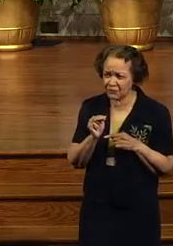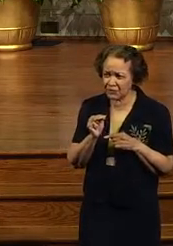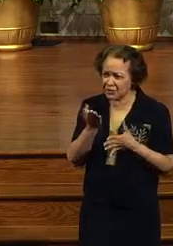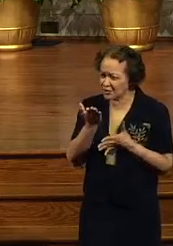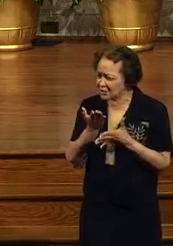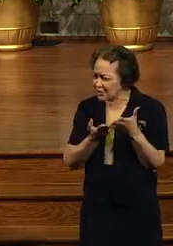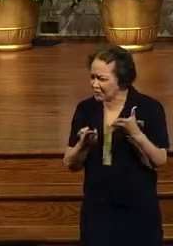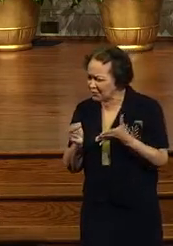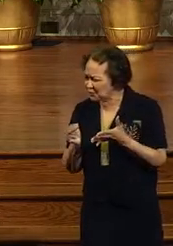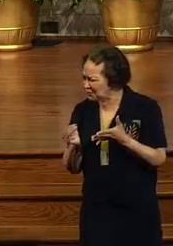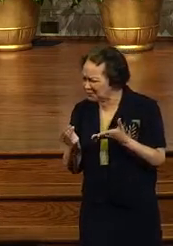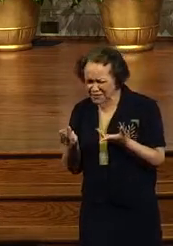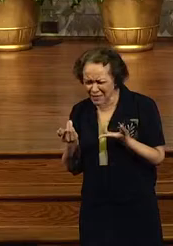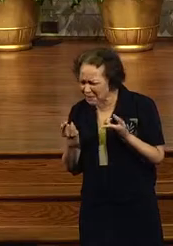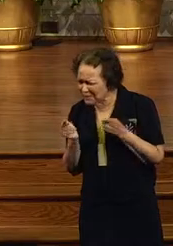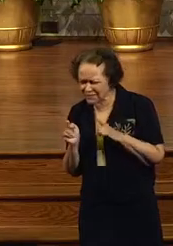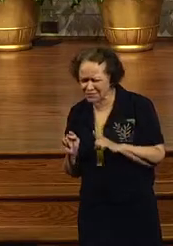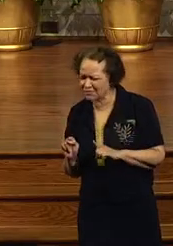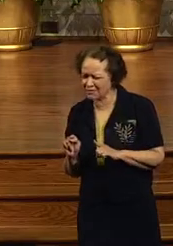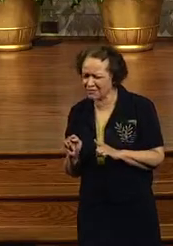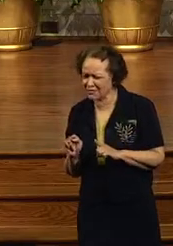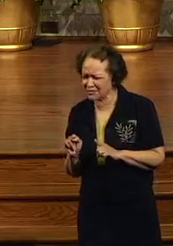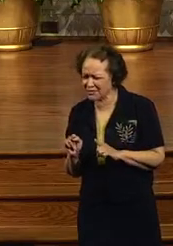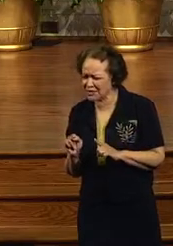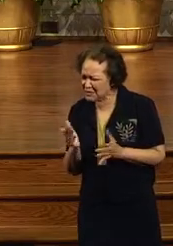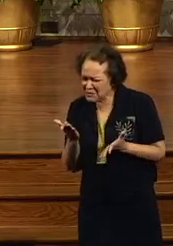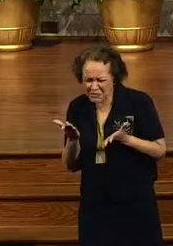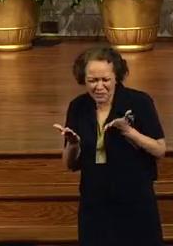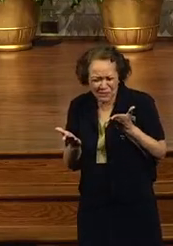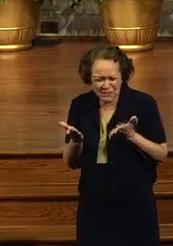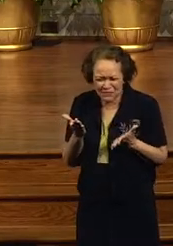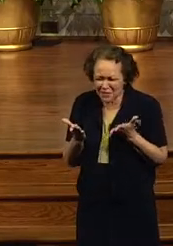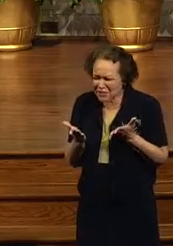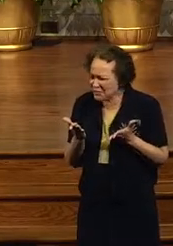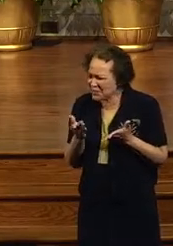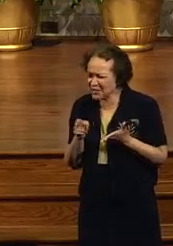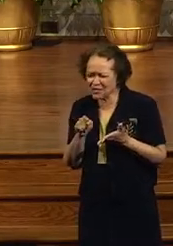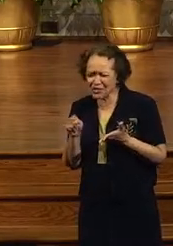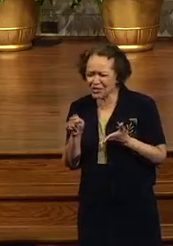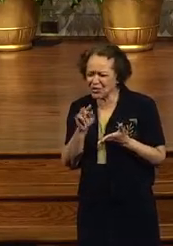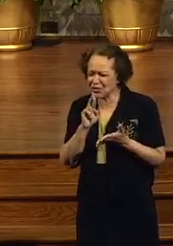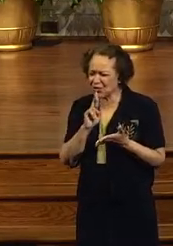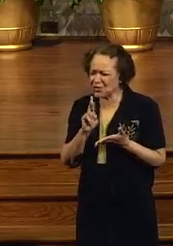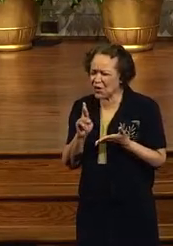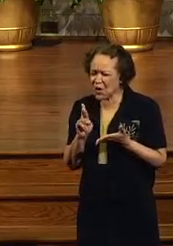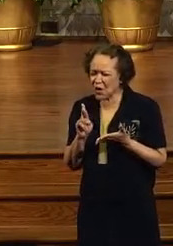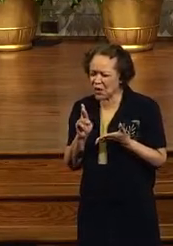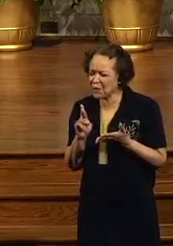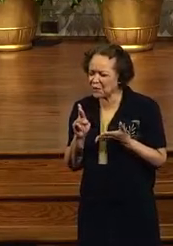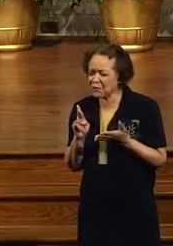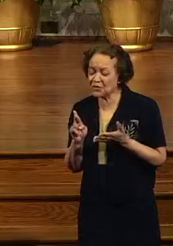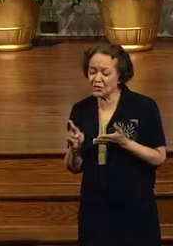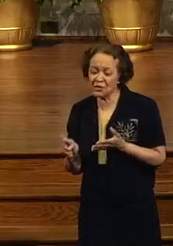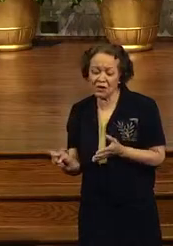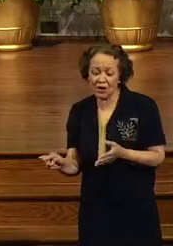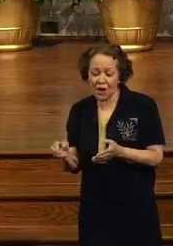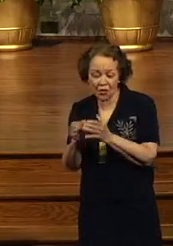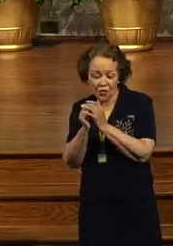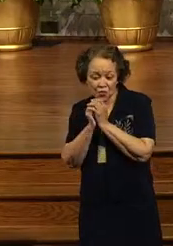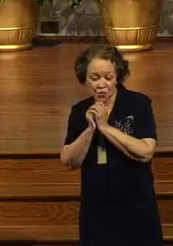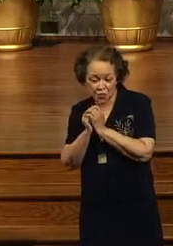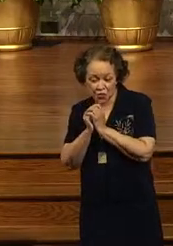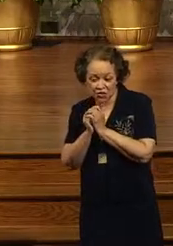something was done, and maybe you are watching online right now, worshiping with